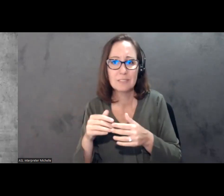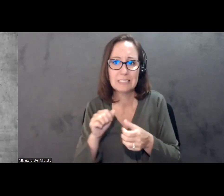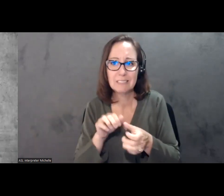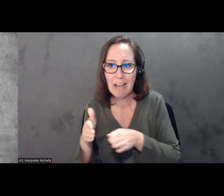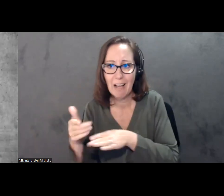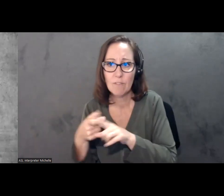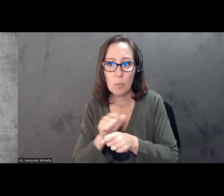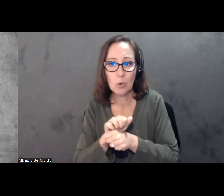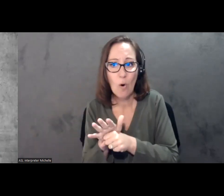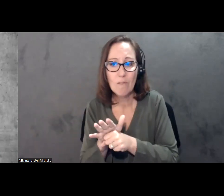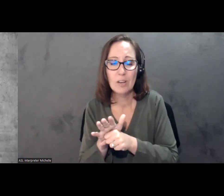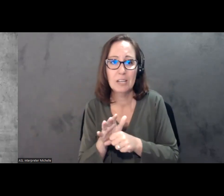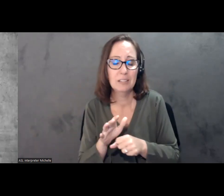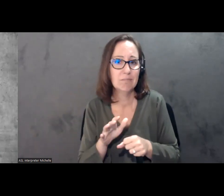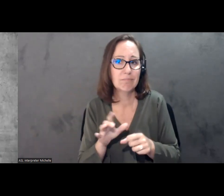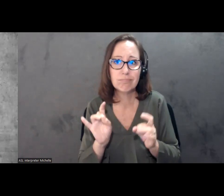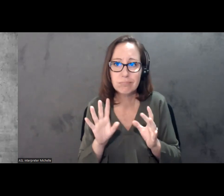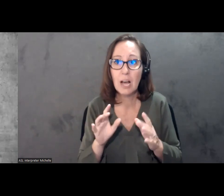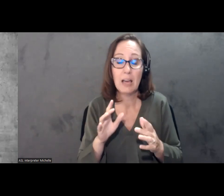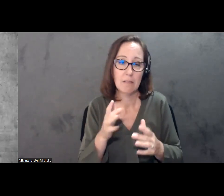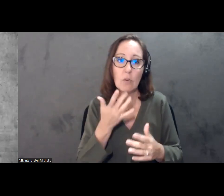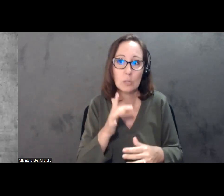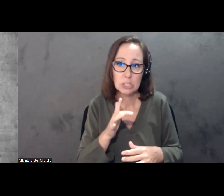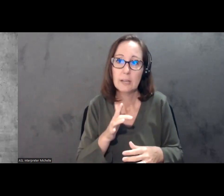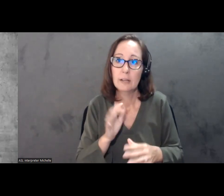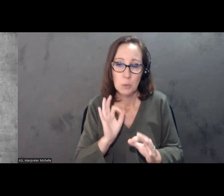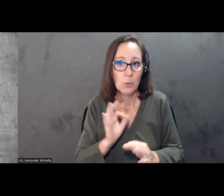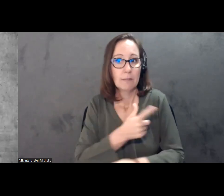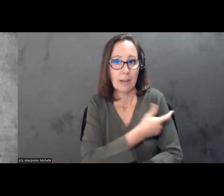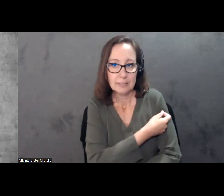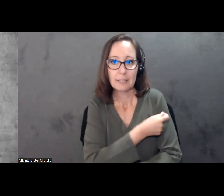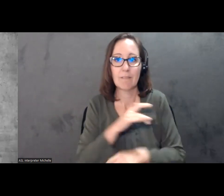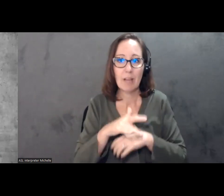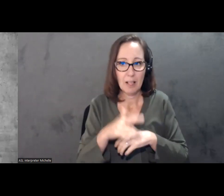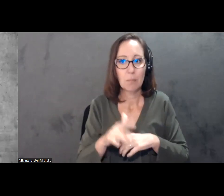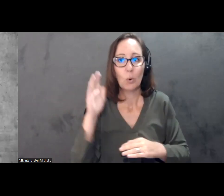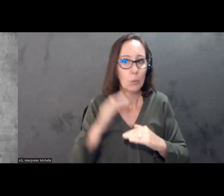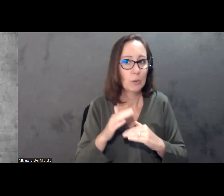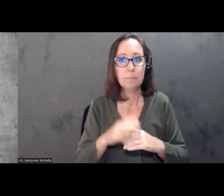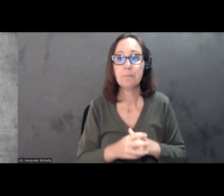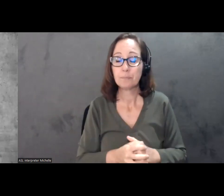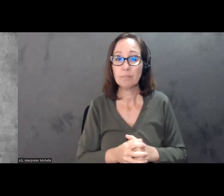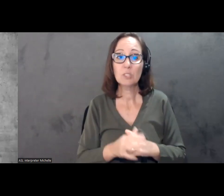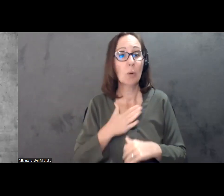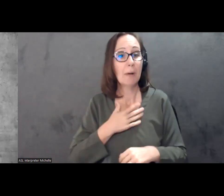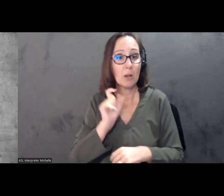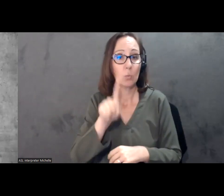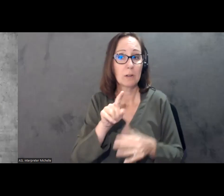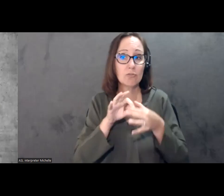and we're fortunately to have the vaccine available. My question is, like you say, about